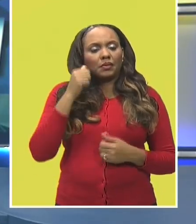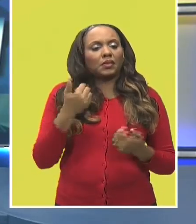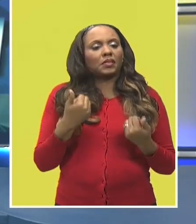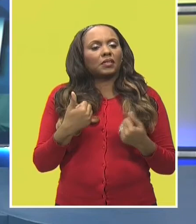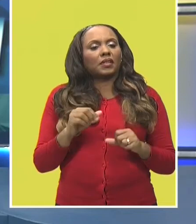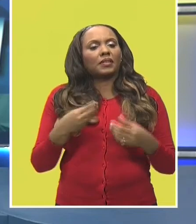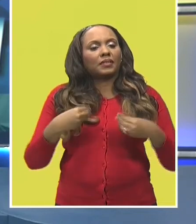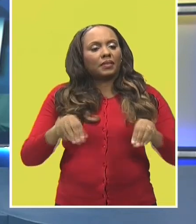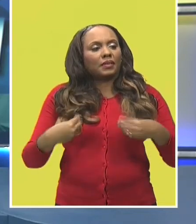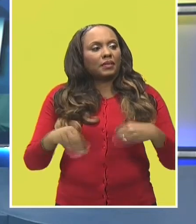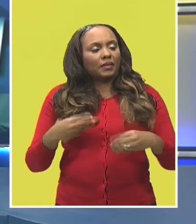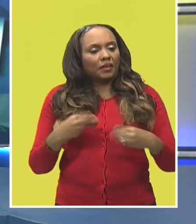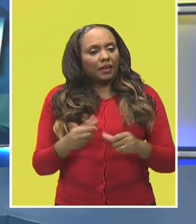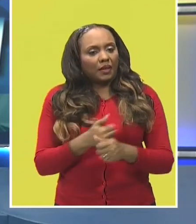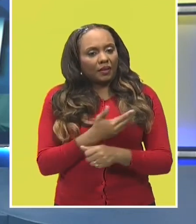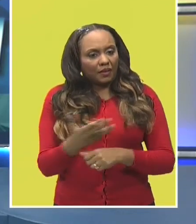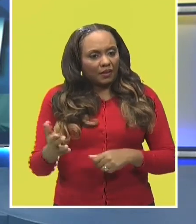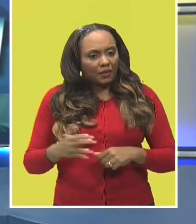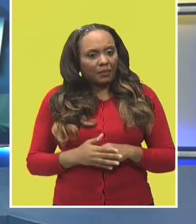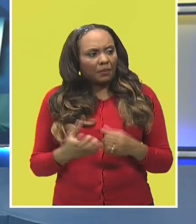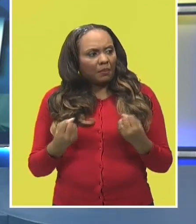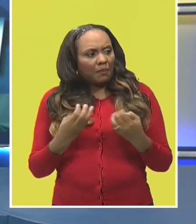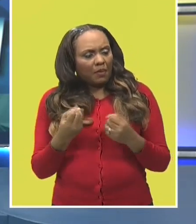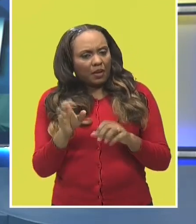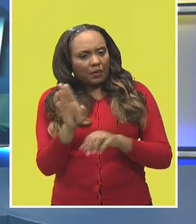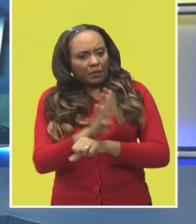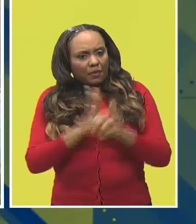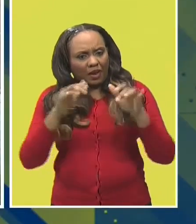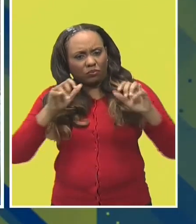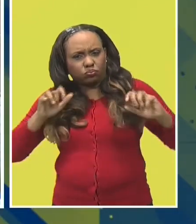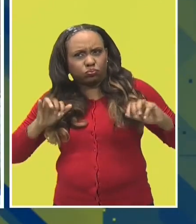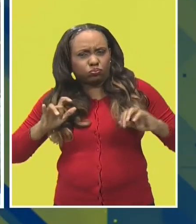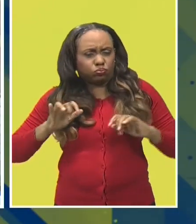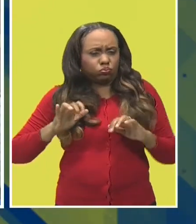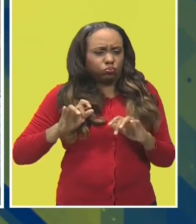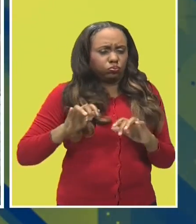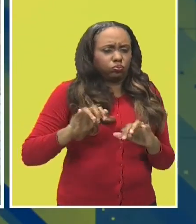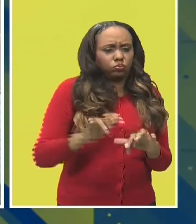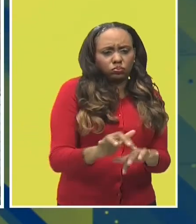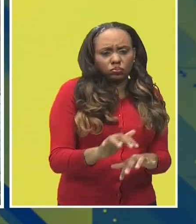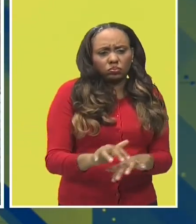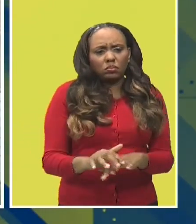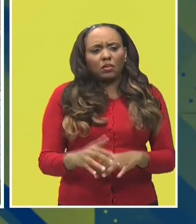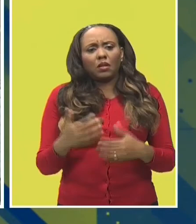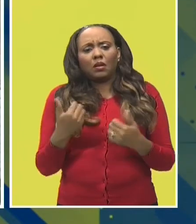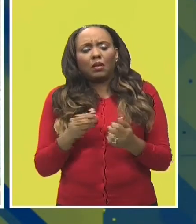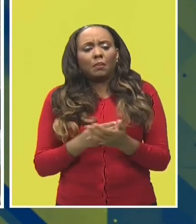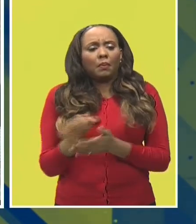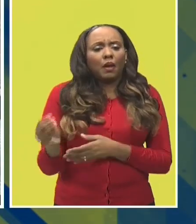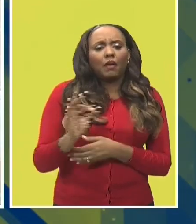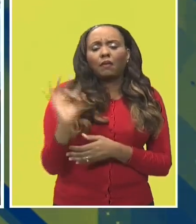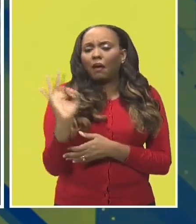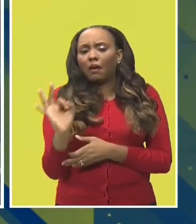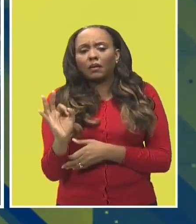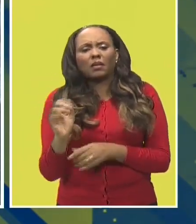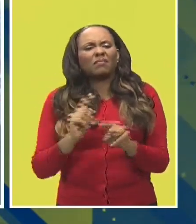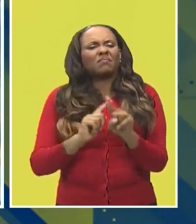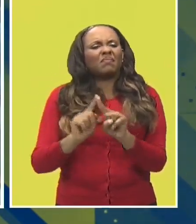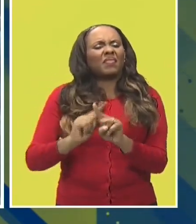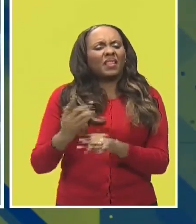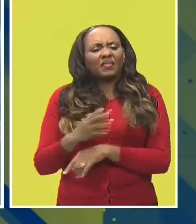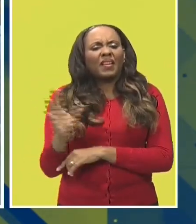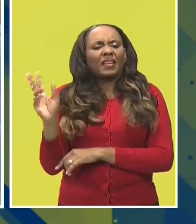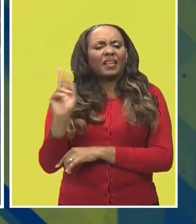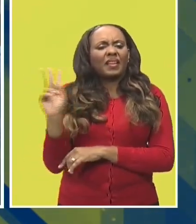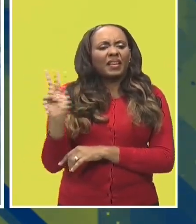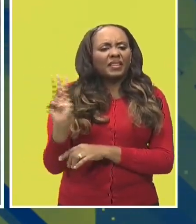get the majority of remaining stock sold. Dozens of Barbadians tried to cash in on deals on mostly hardware items, furniture and